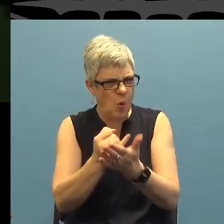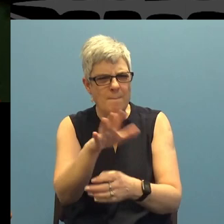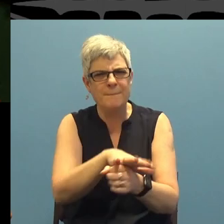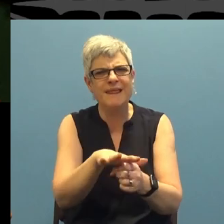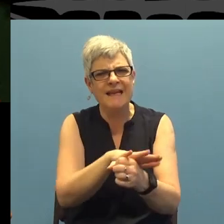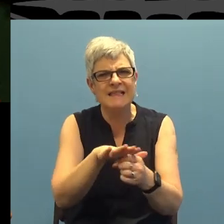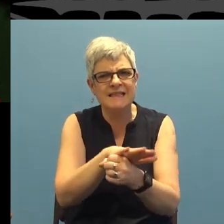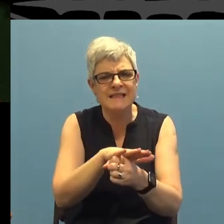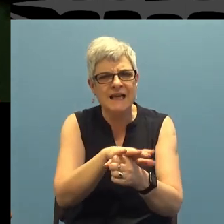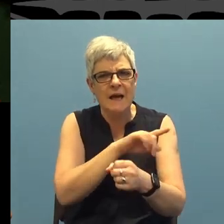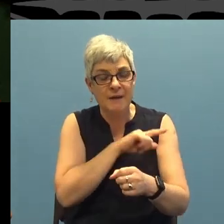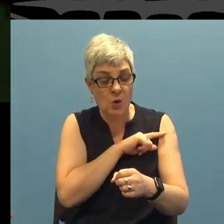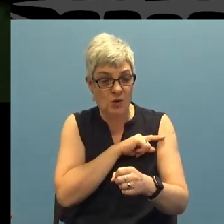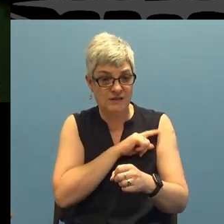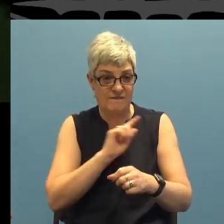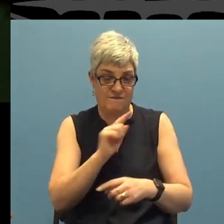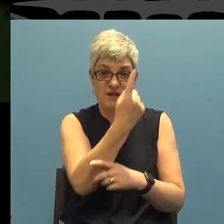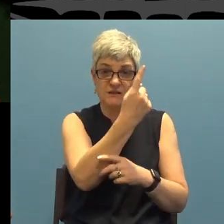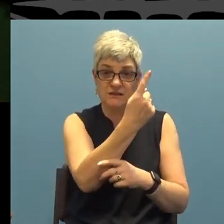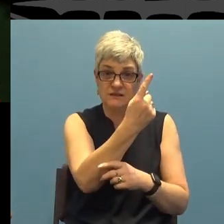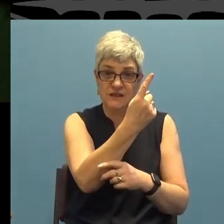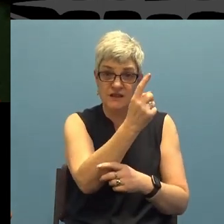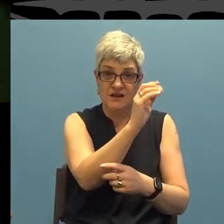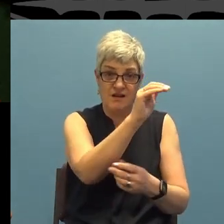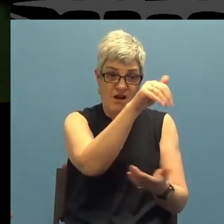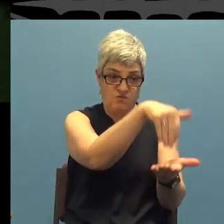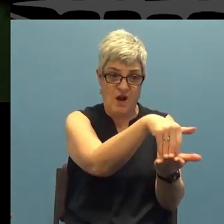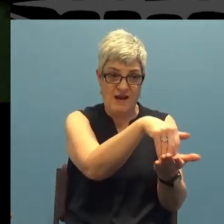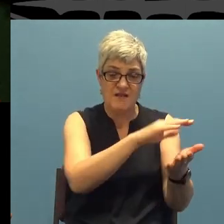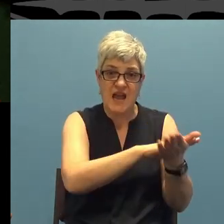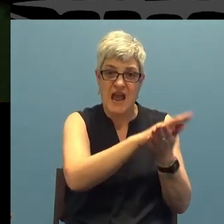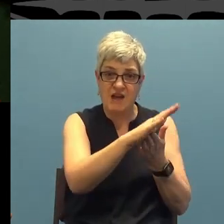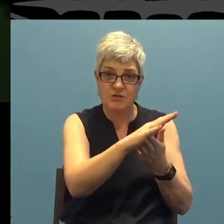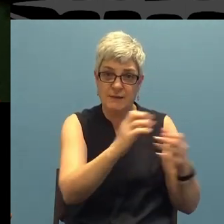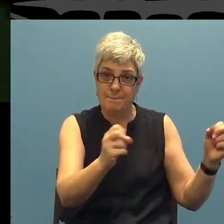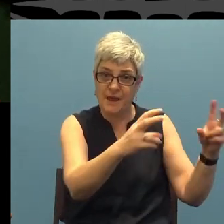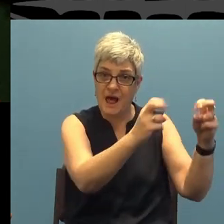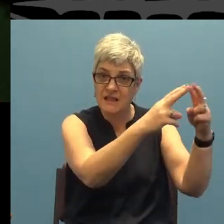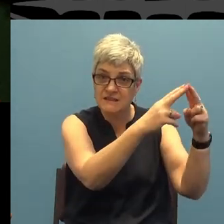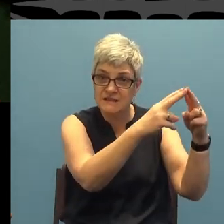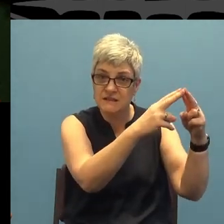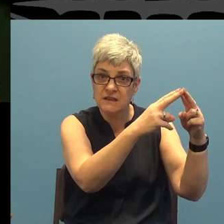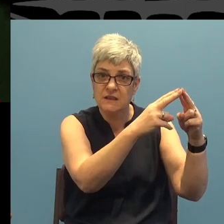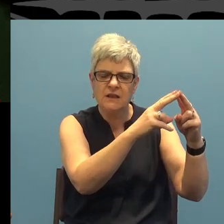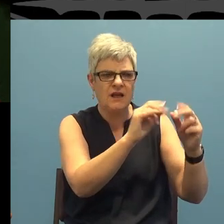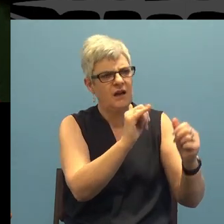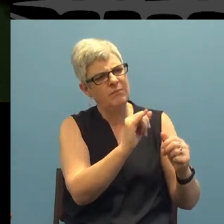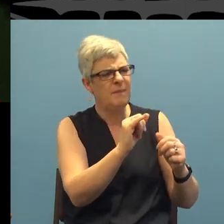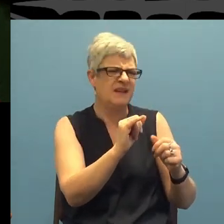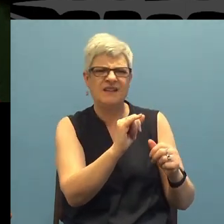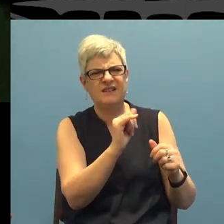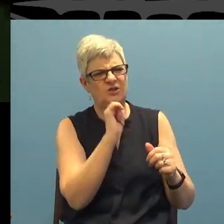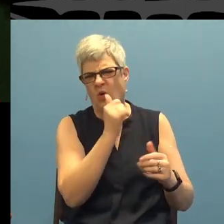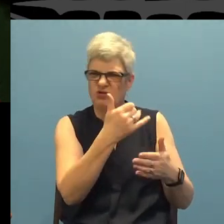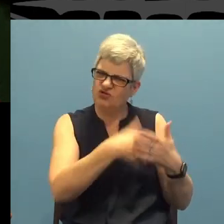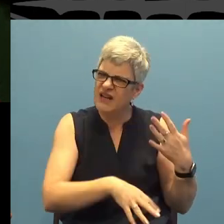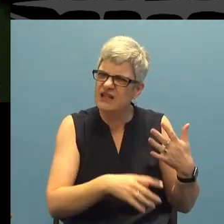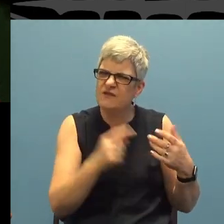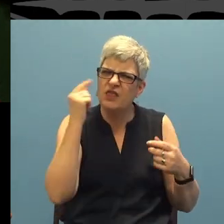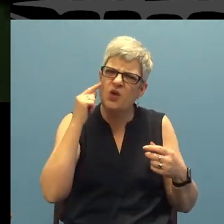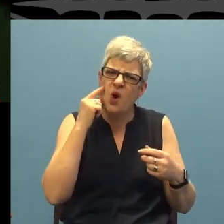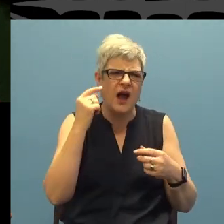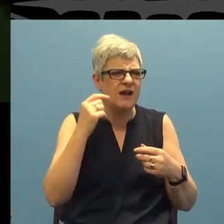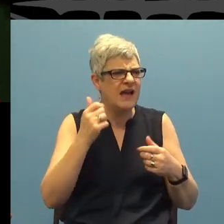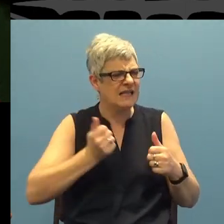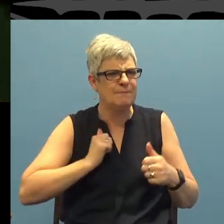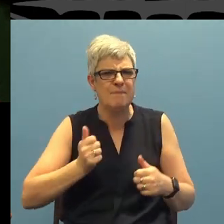for they end up, first of all, in Herod's palace. And, well, maybe that's not so strange. Maybe if somebody was told